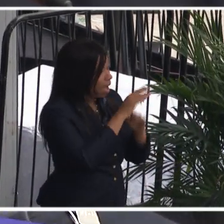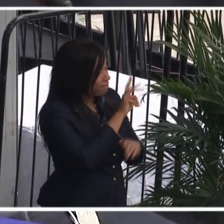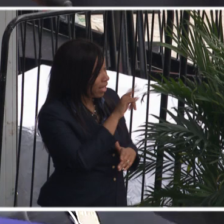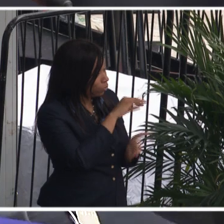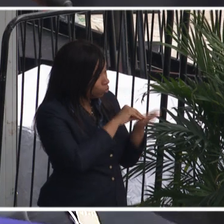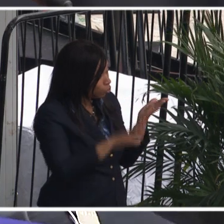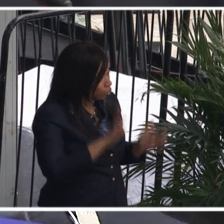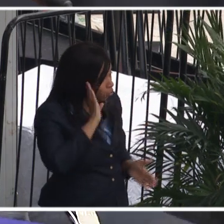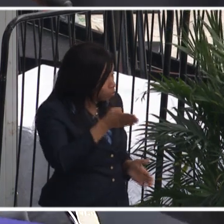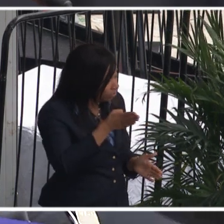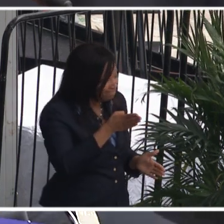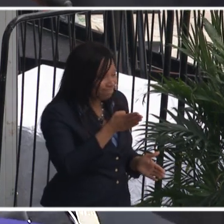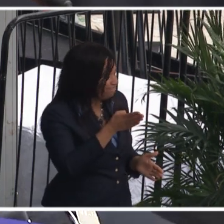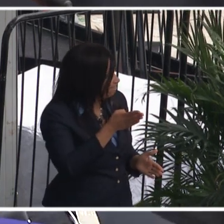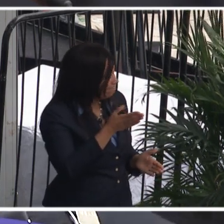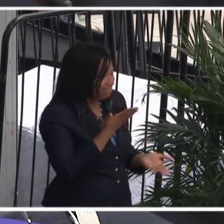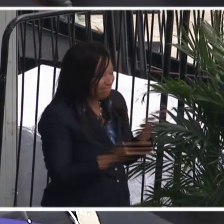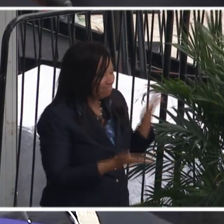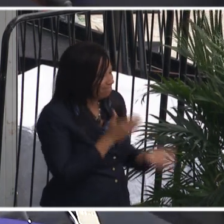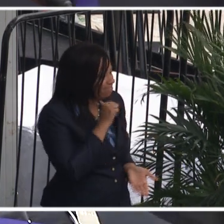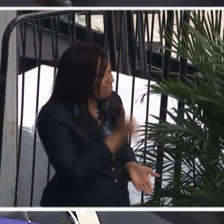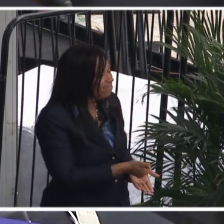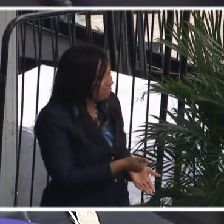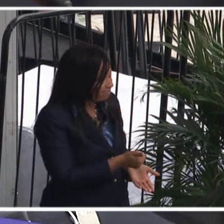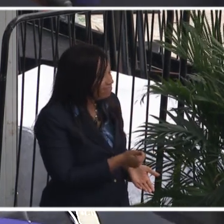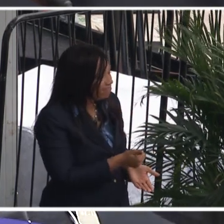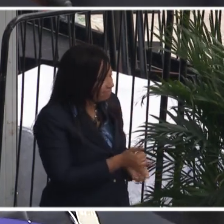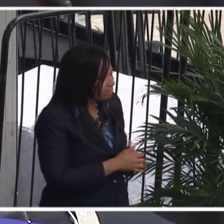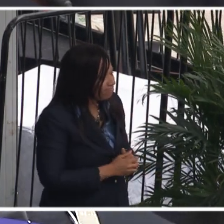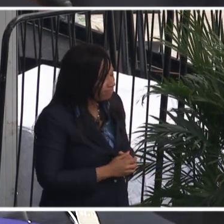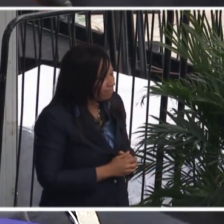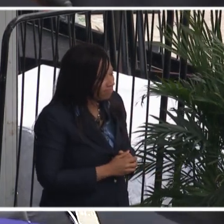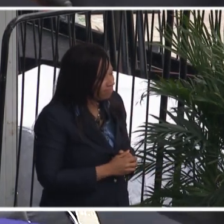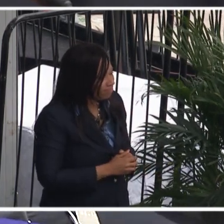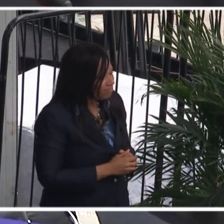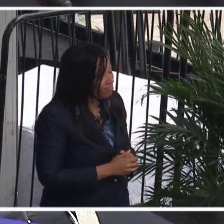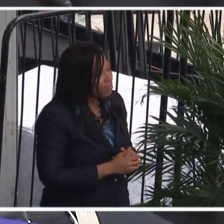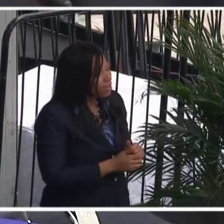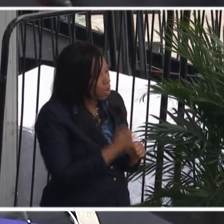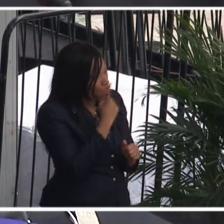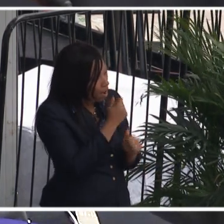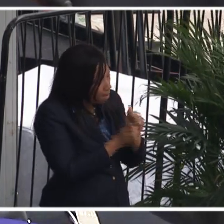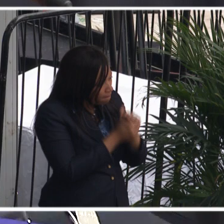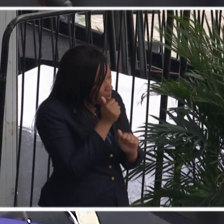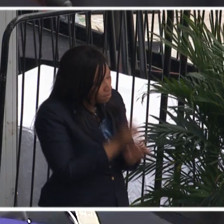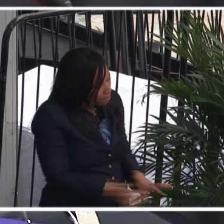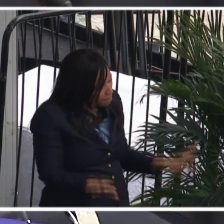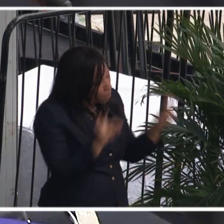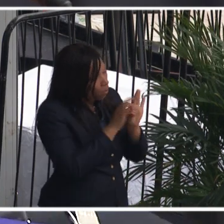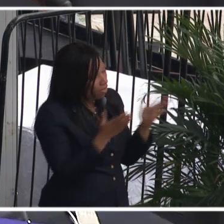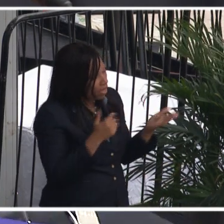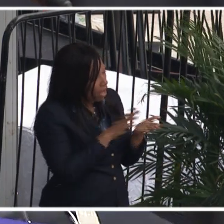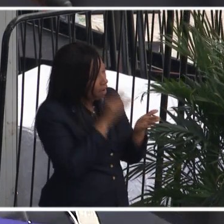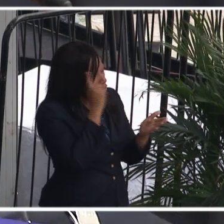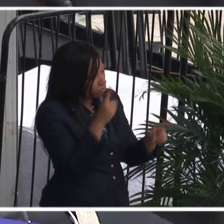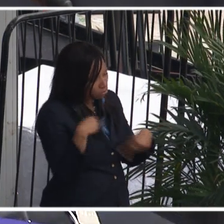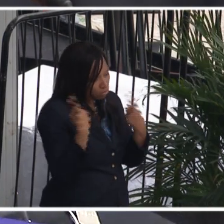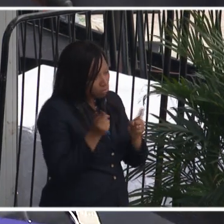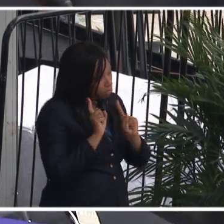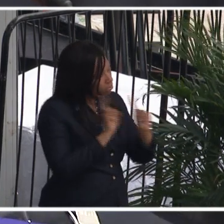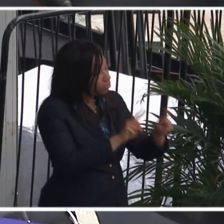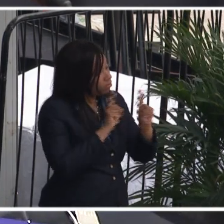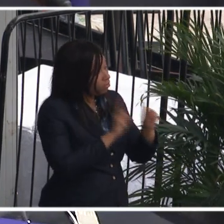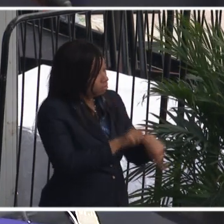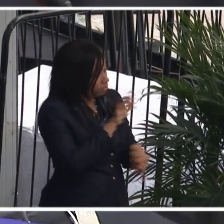valedictorian today? Probably not. One of the most important things that I've learned during my time here at Bergen Community College is